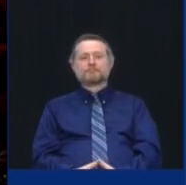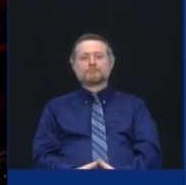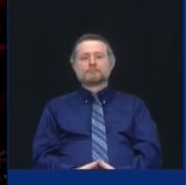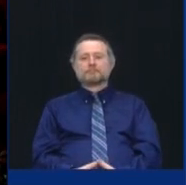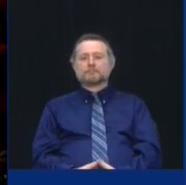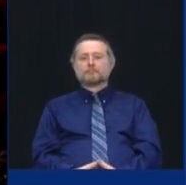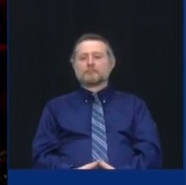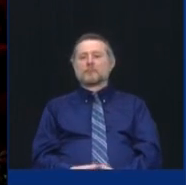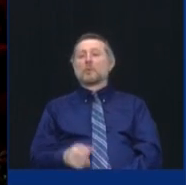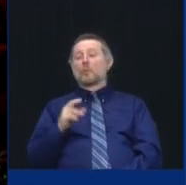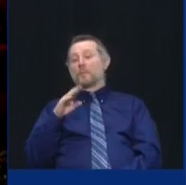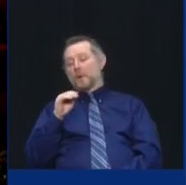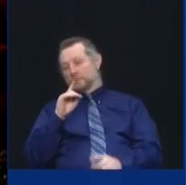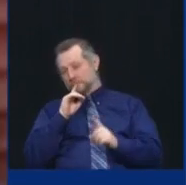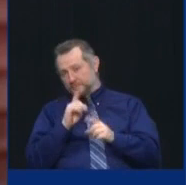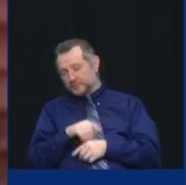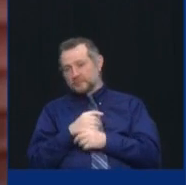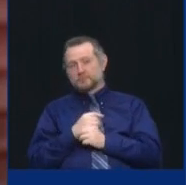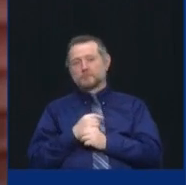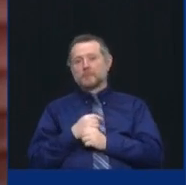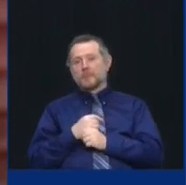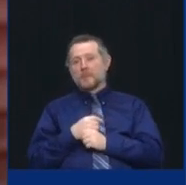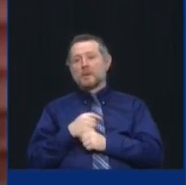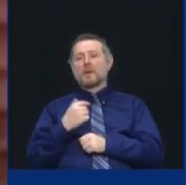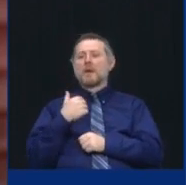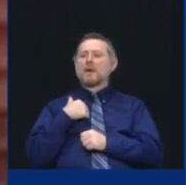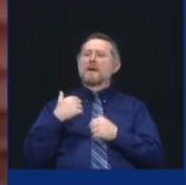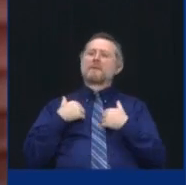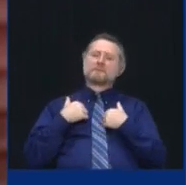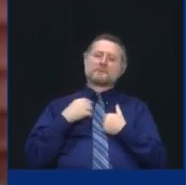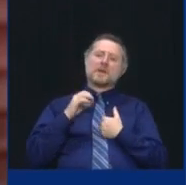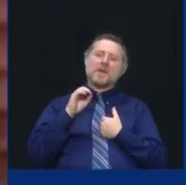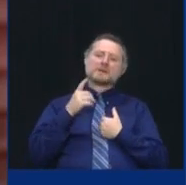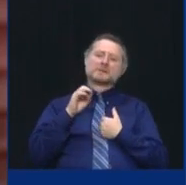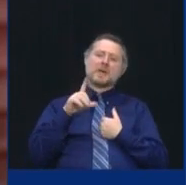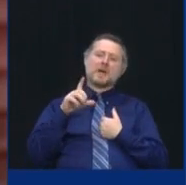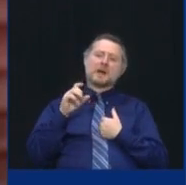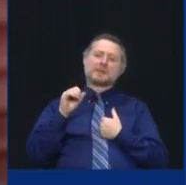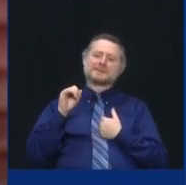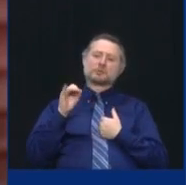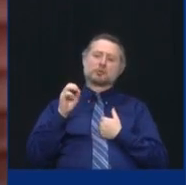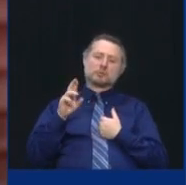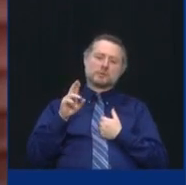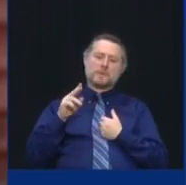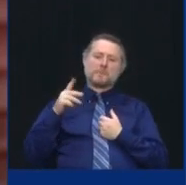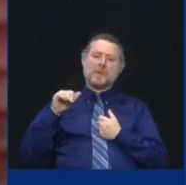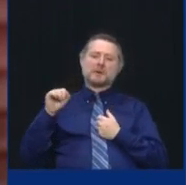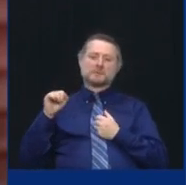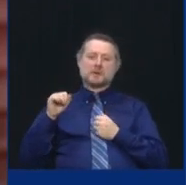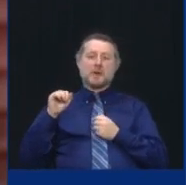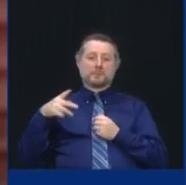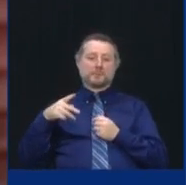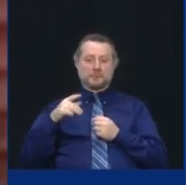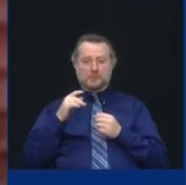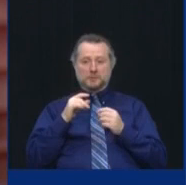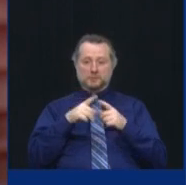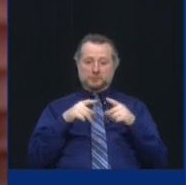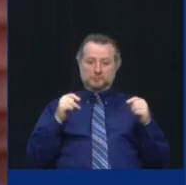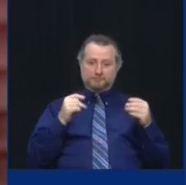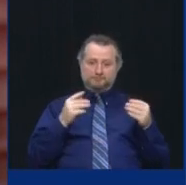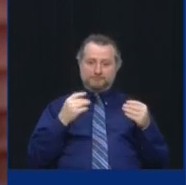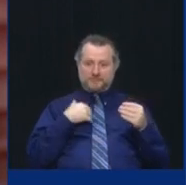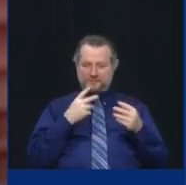Well, you have an Excelsior Pass app, or you have a card, one or the